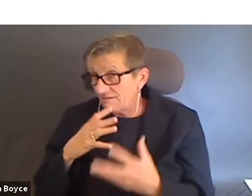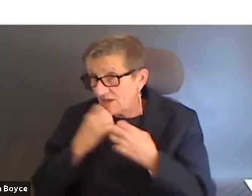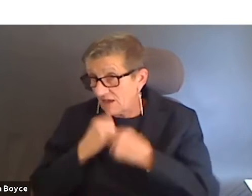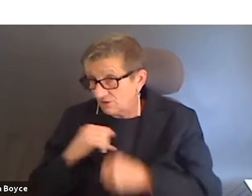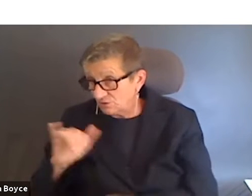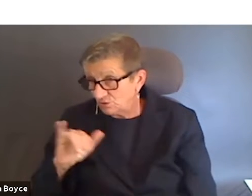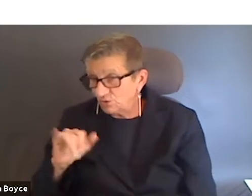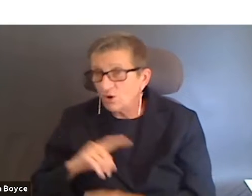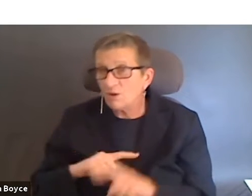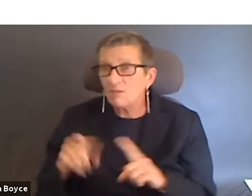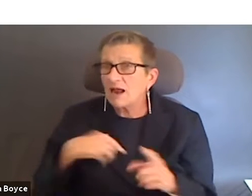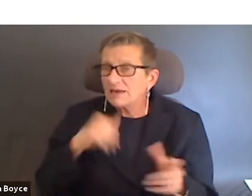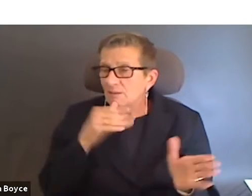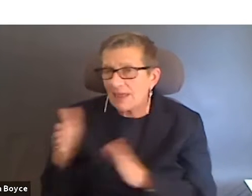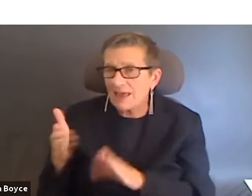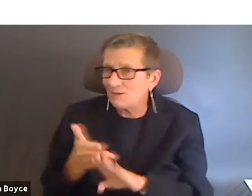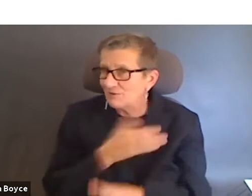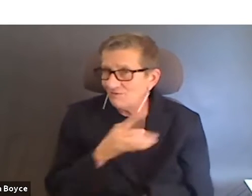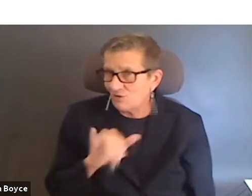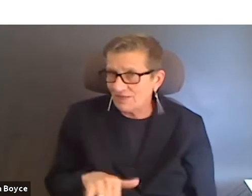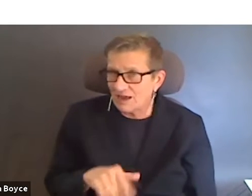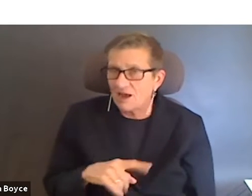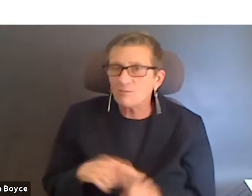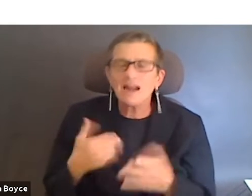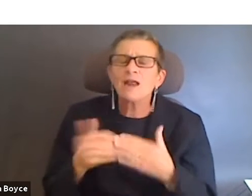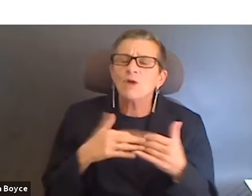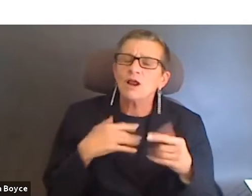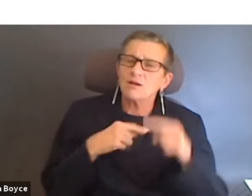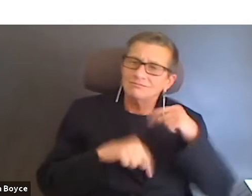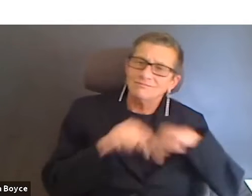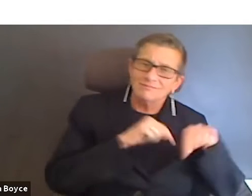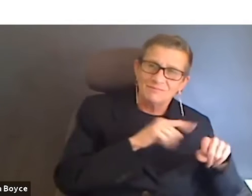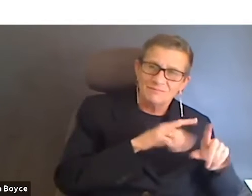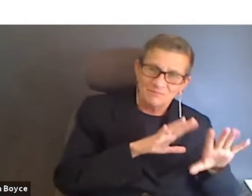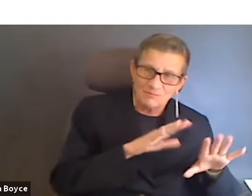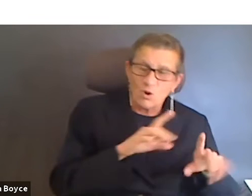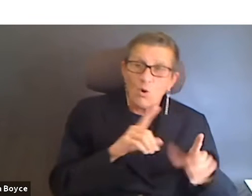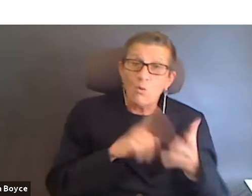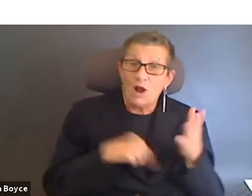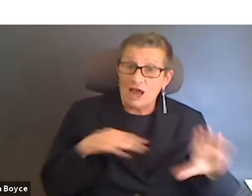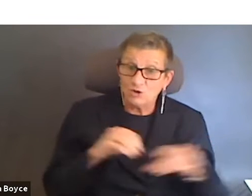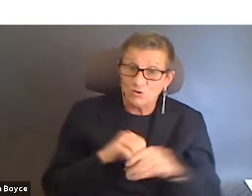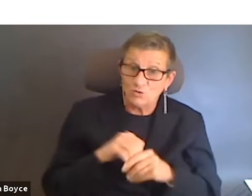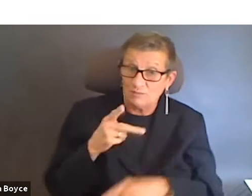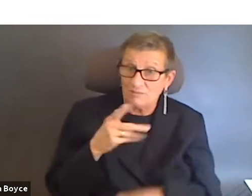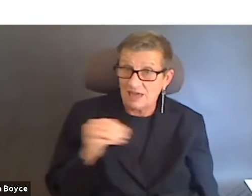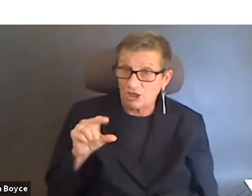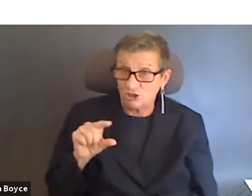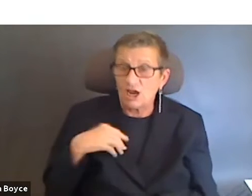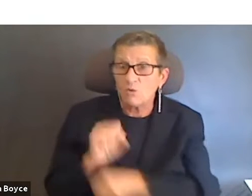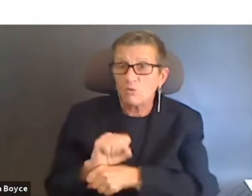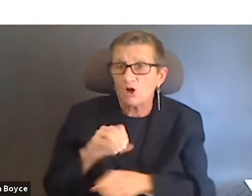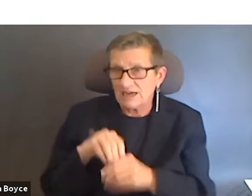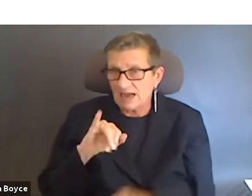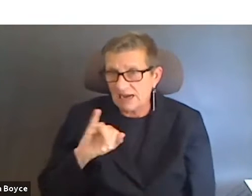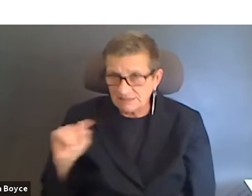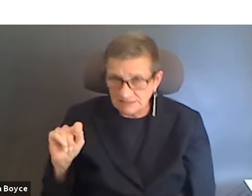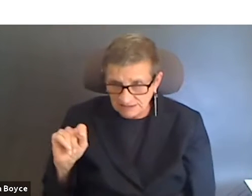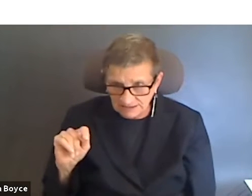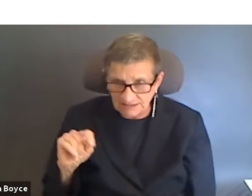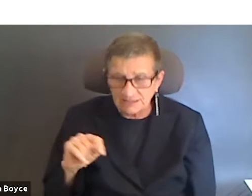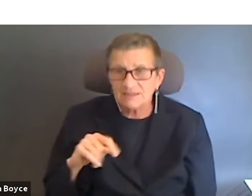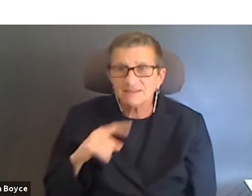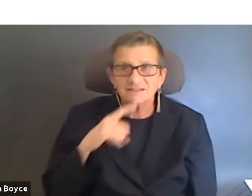planned ahead for that. But to backtrack a little bit of what I do at P&G, I work in IT, just